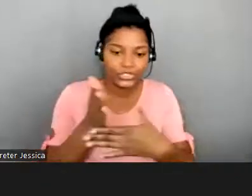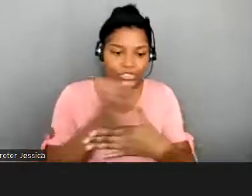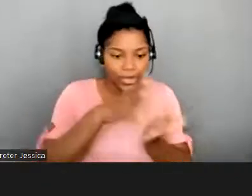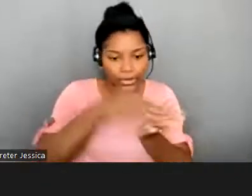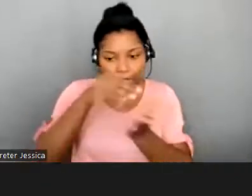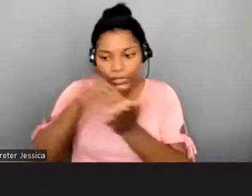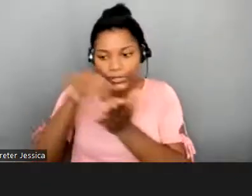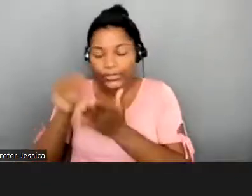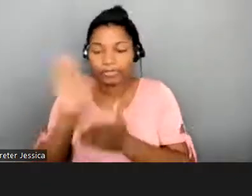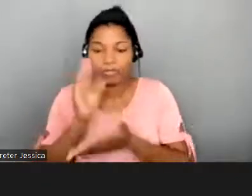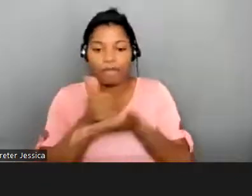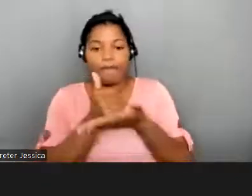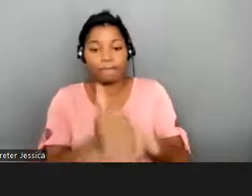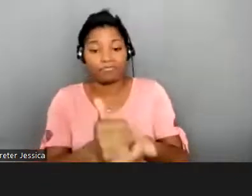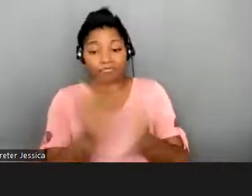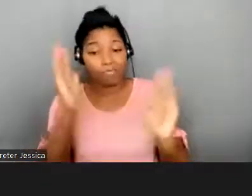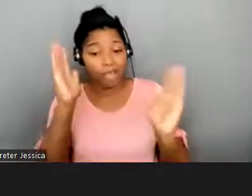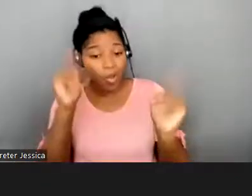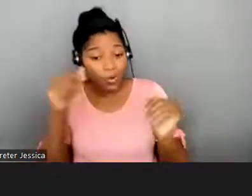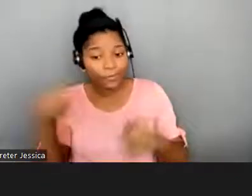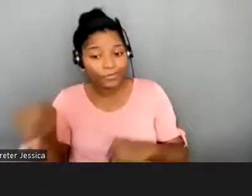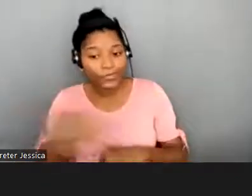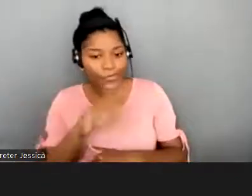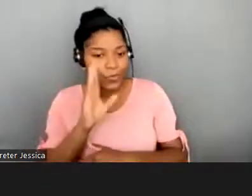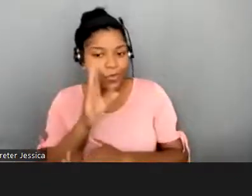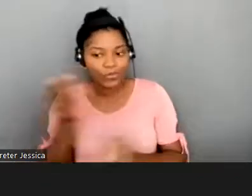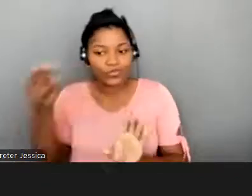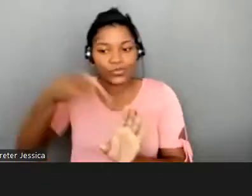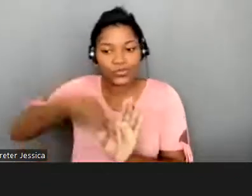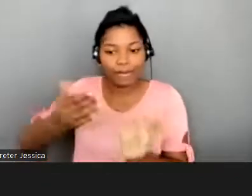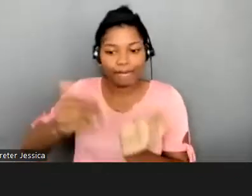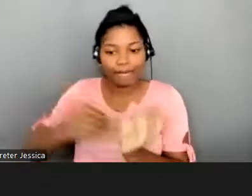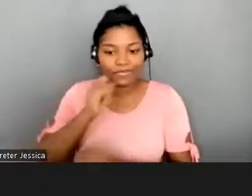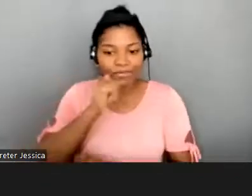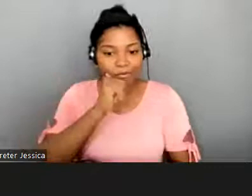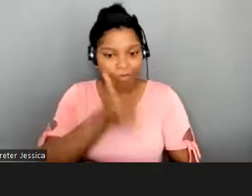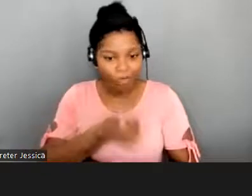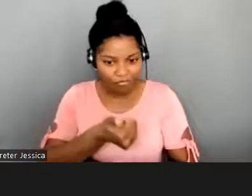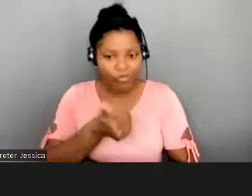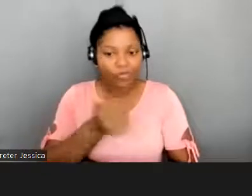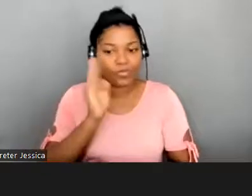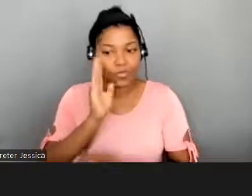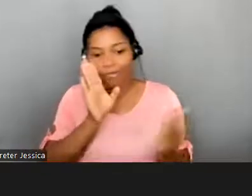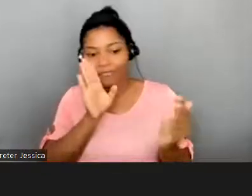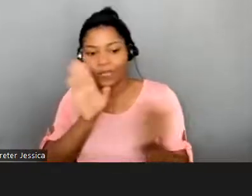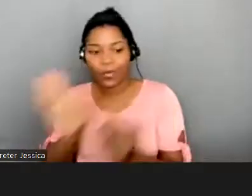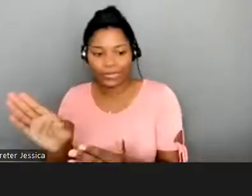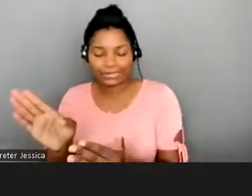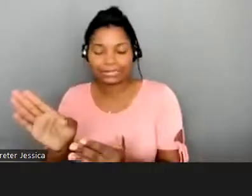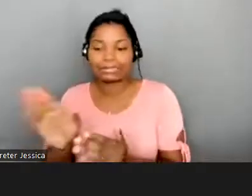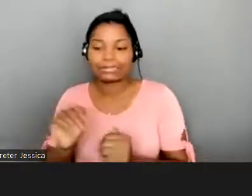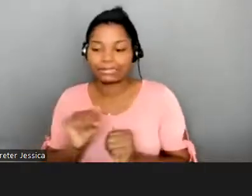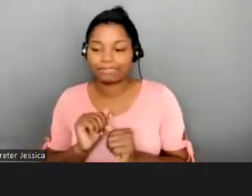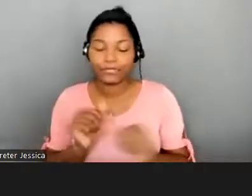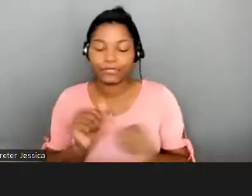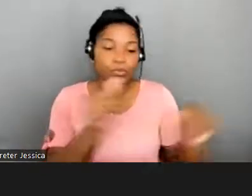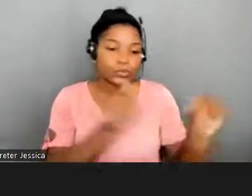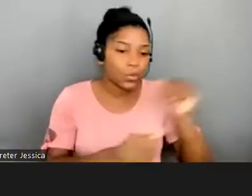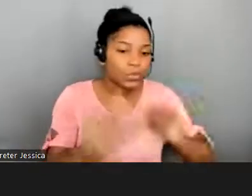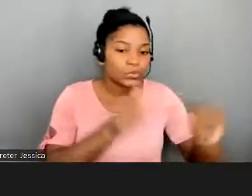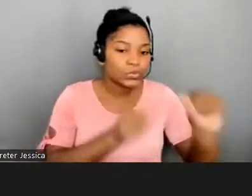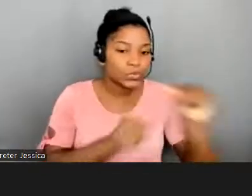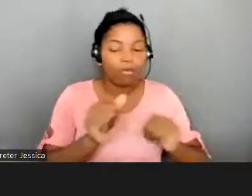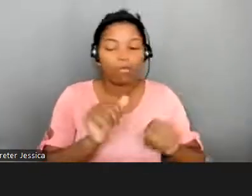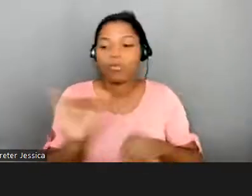and I hope you all will join us again tomorrow when we're going to focus on the intersections between social engagement